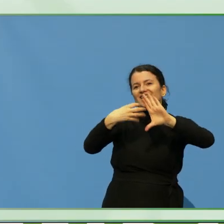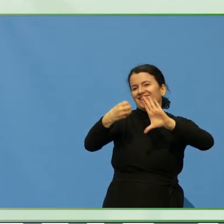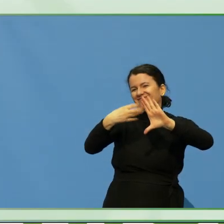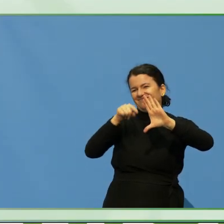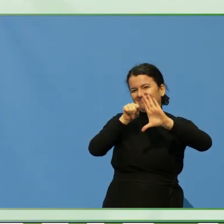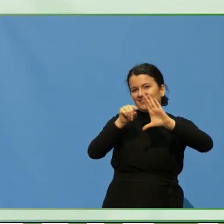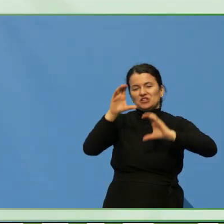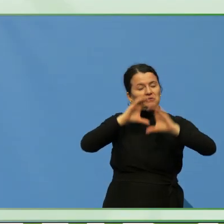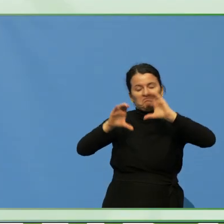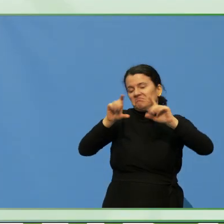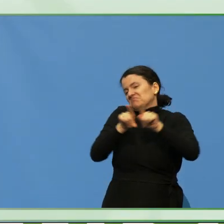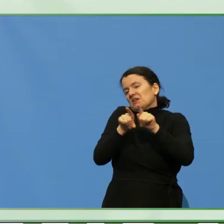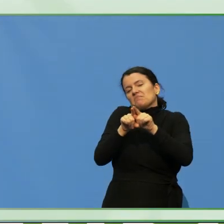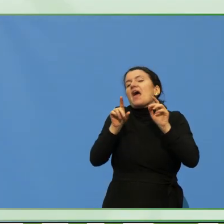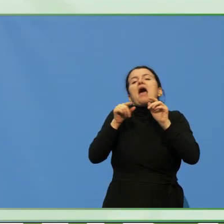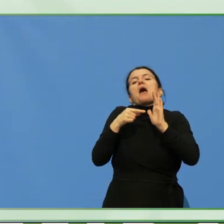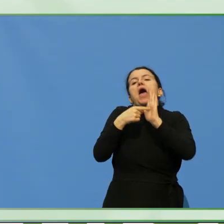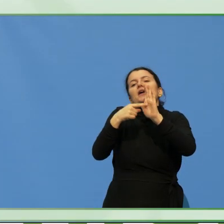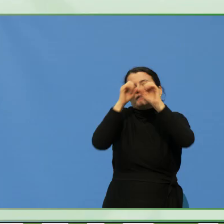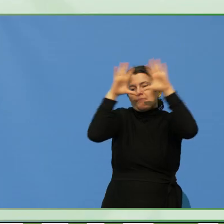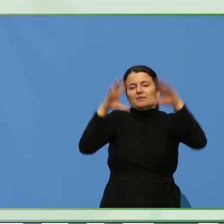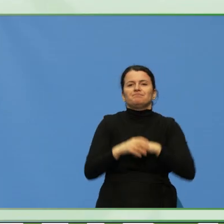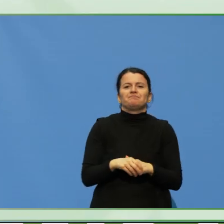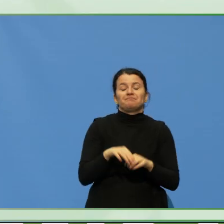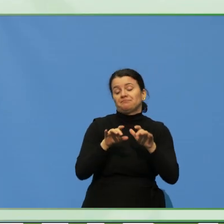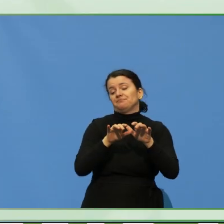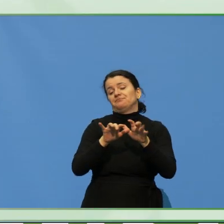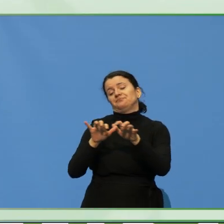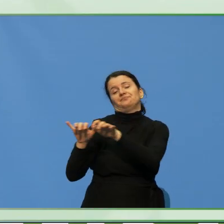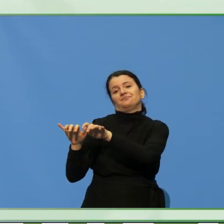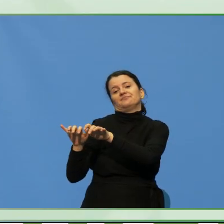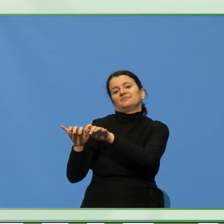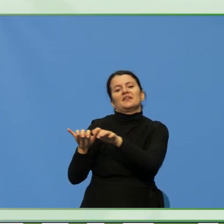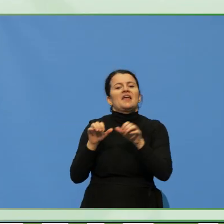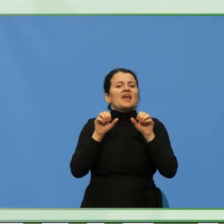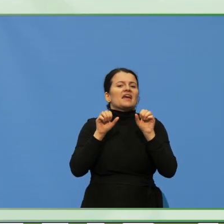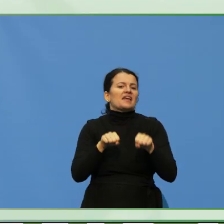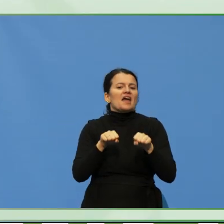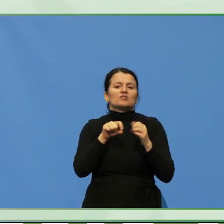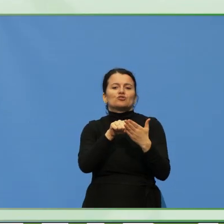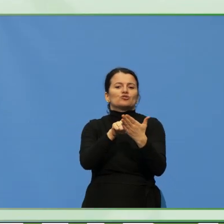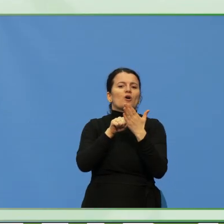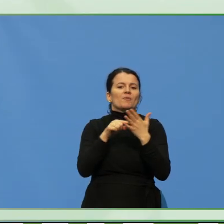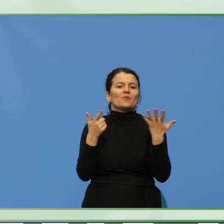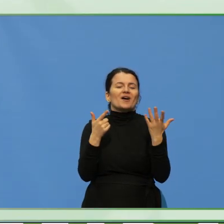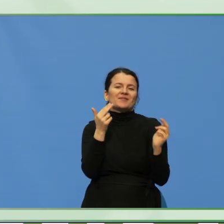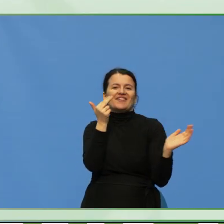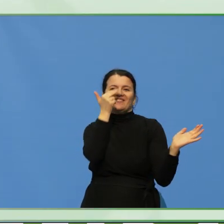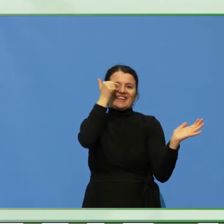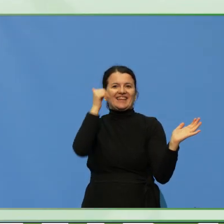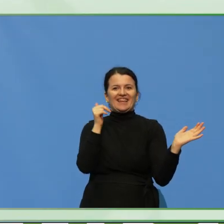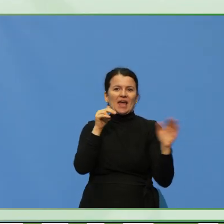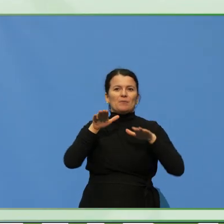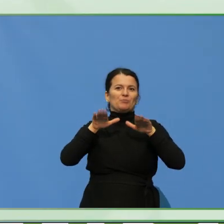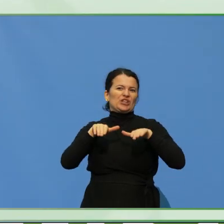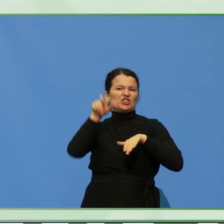own imagery. So you could say, hey, can you give me an image of me as a sassy Brit who is deaf and